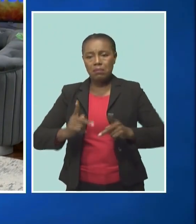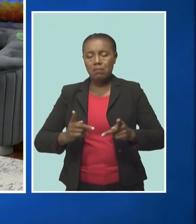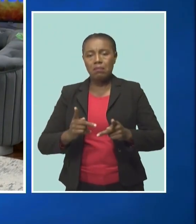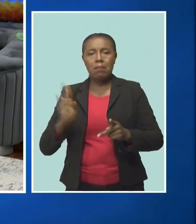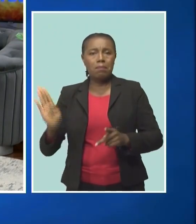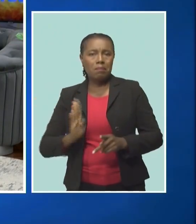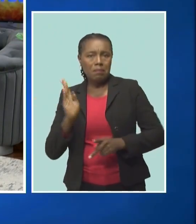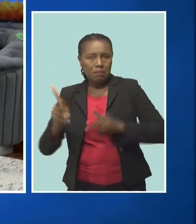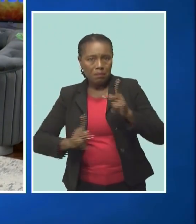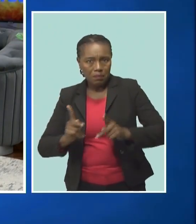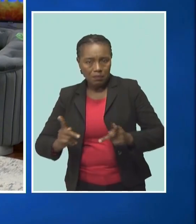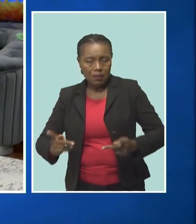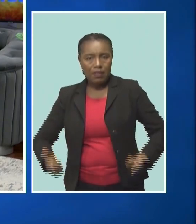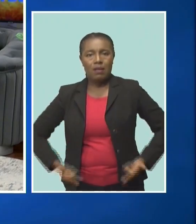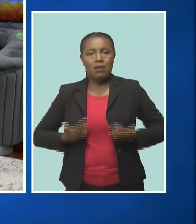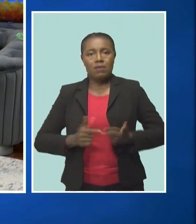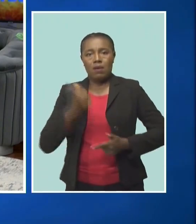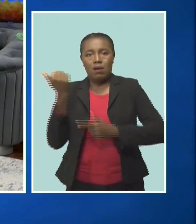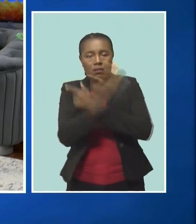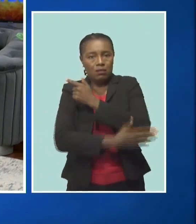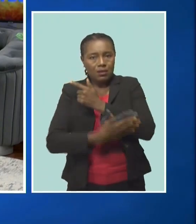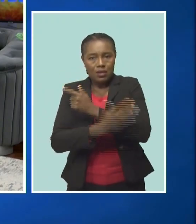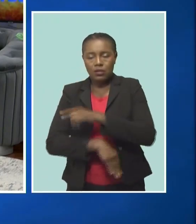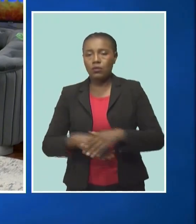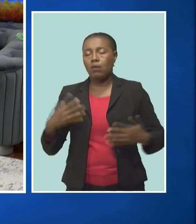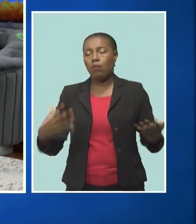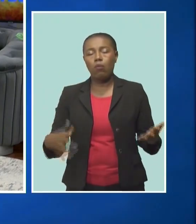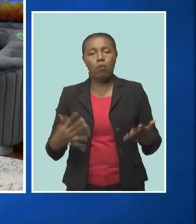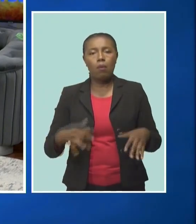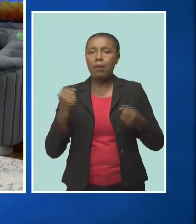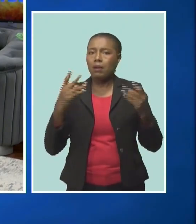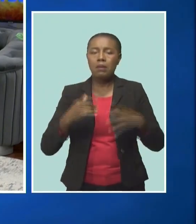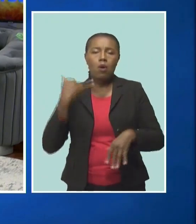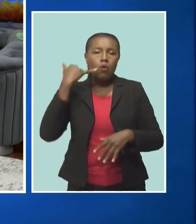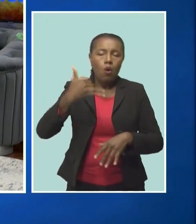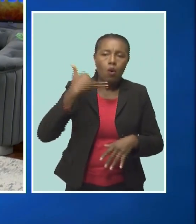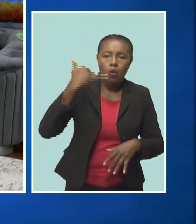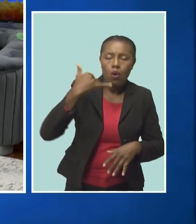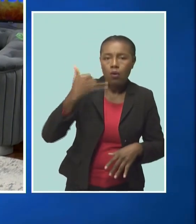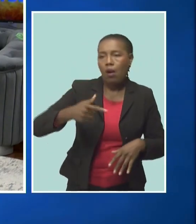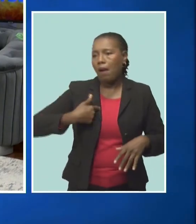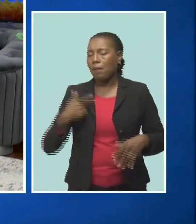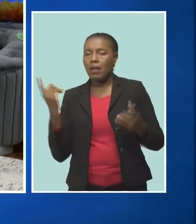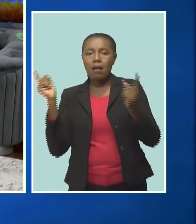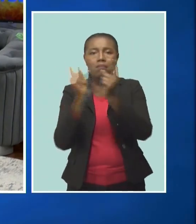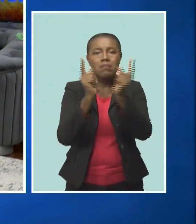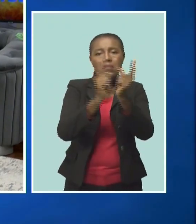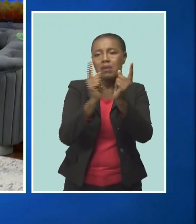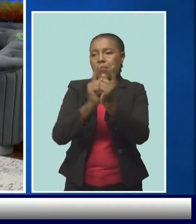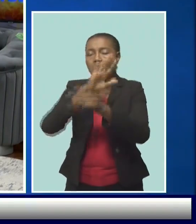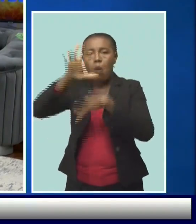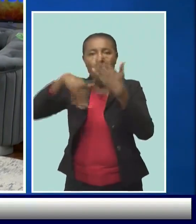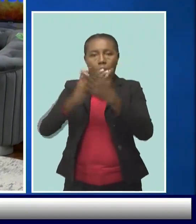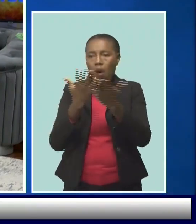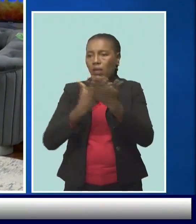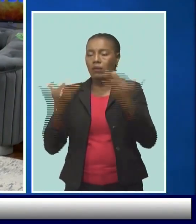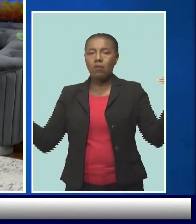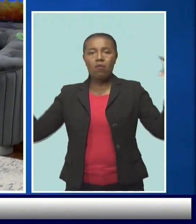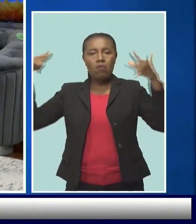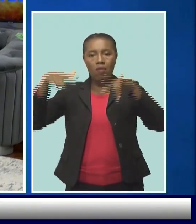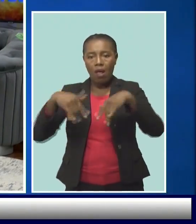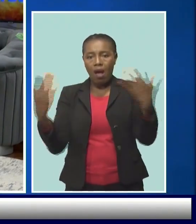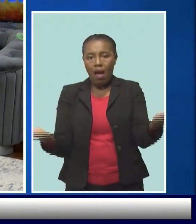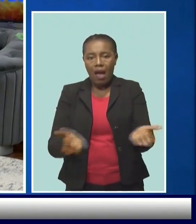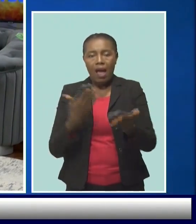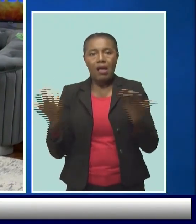call, and unfortunately, I don't get to meet all of the people who have actually come on island,